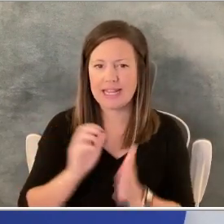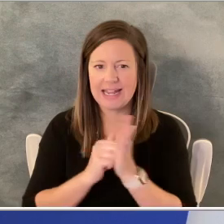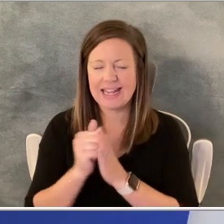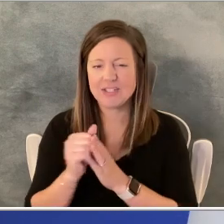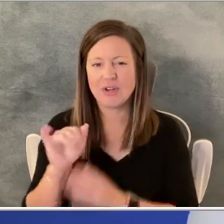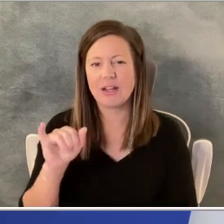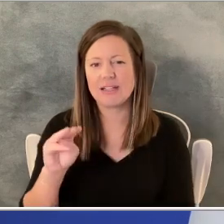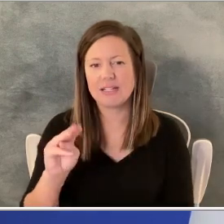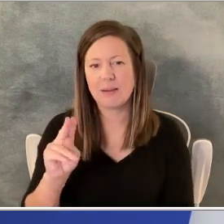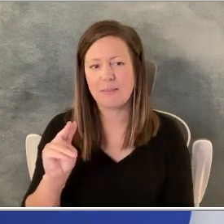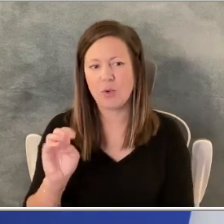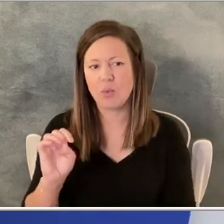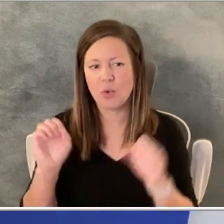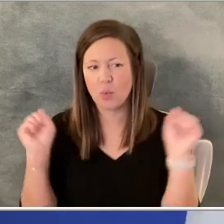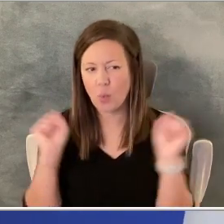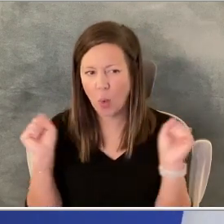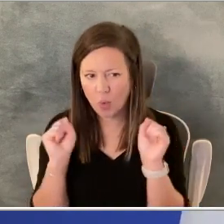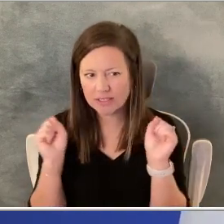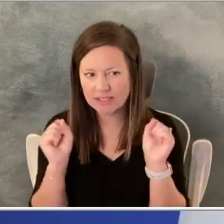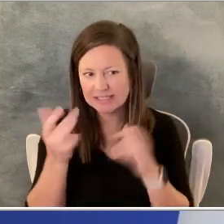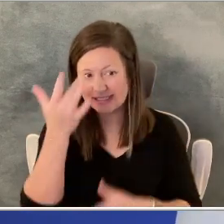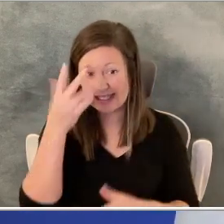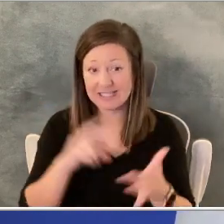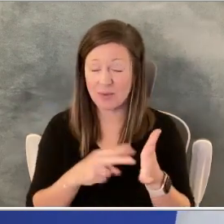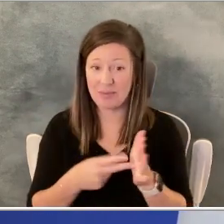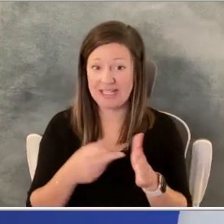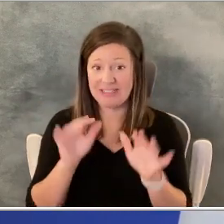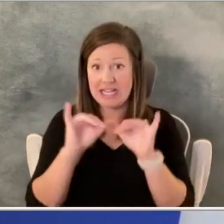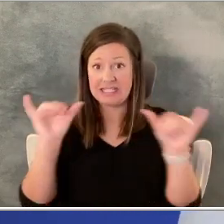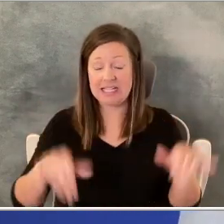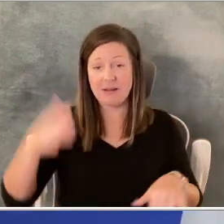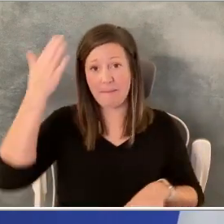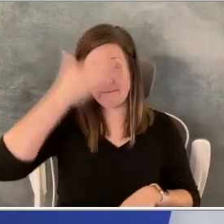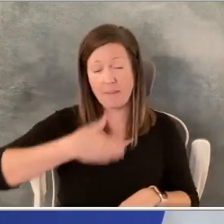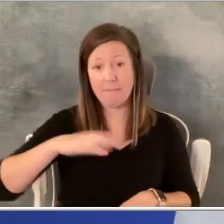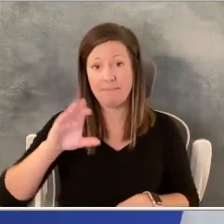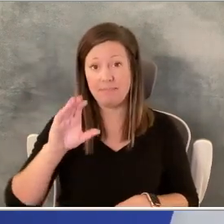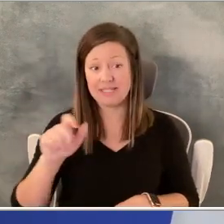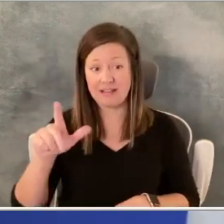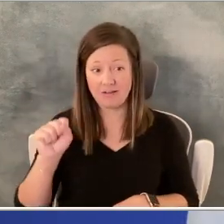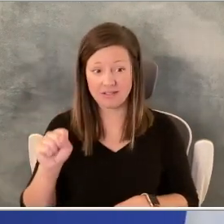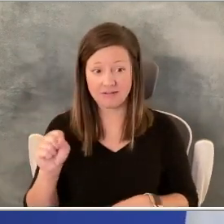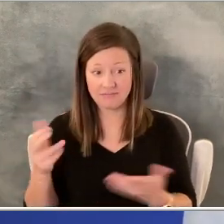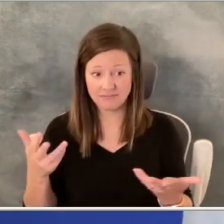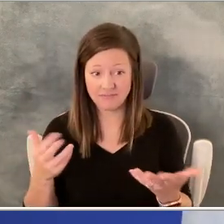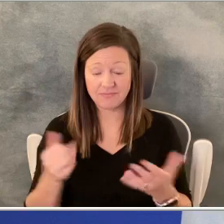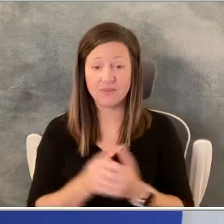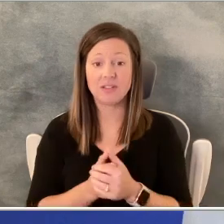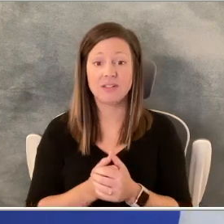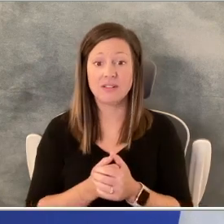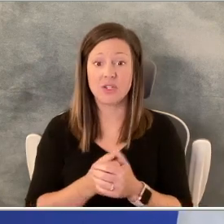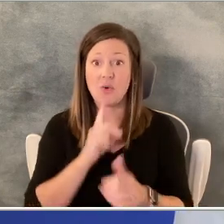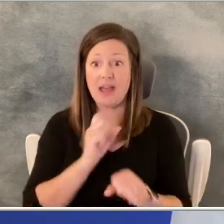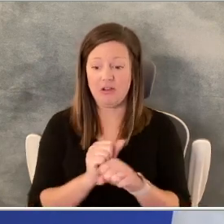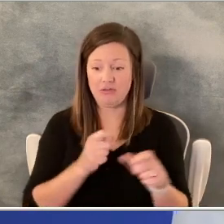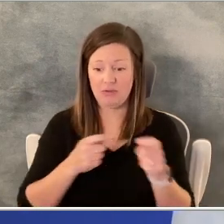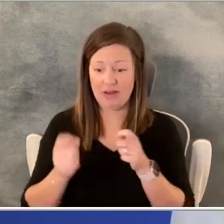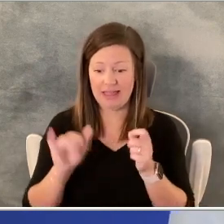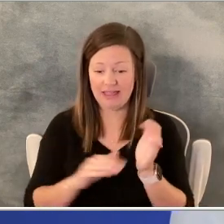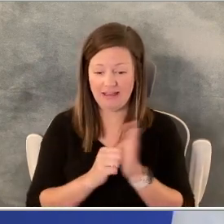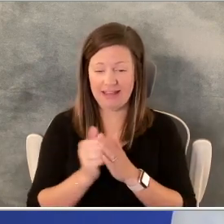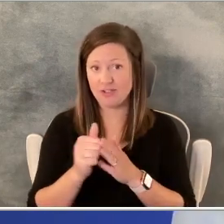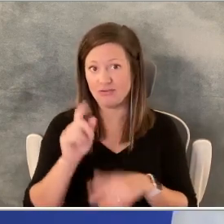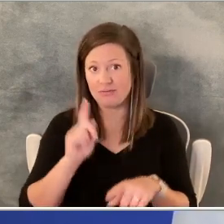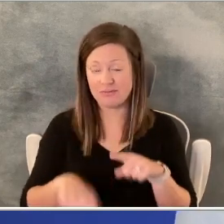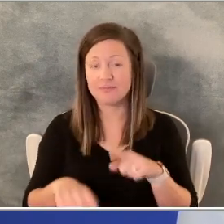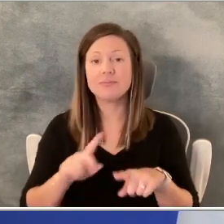system doesn't really see prostate cancer cells. So your immune system has a hard time actually regulating prostate cancer. But targeted